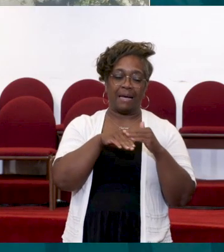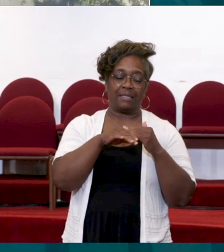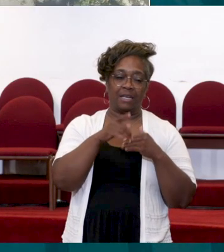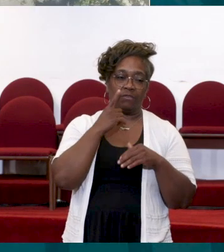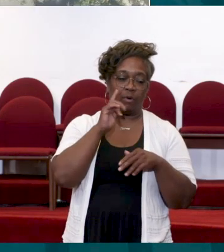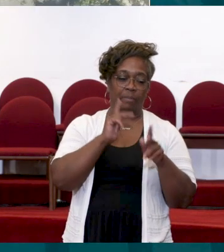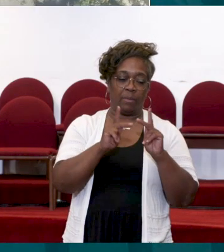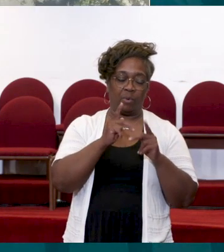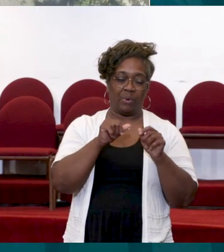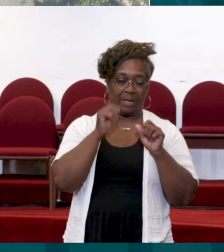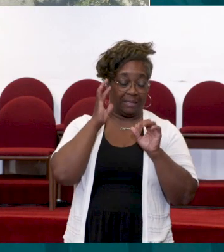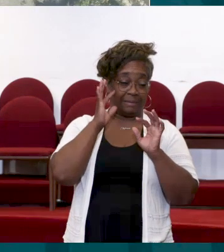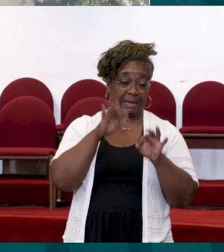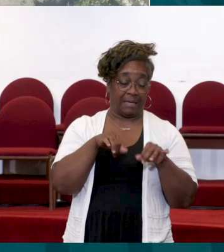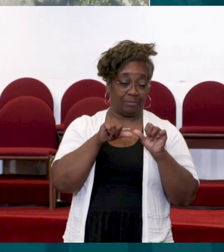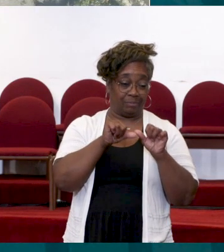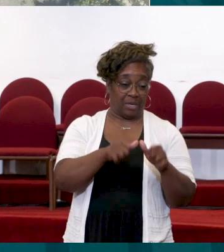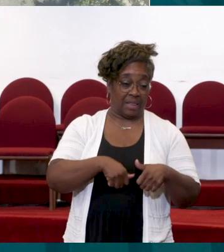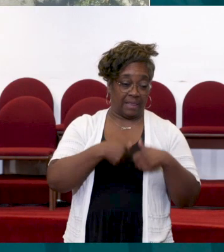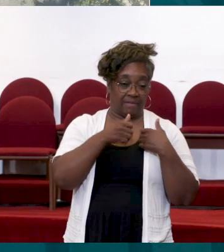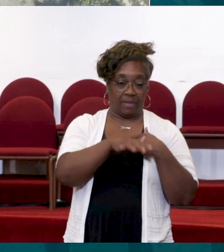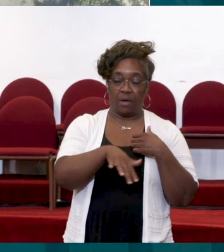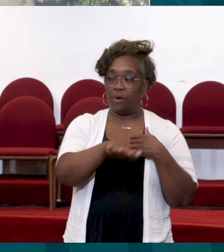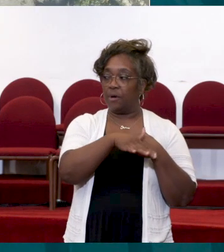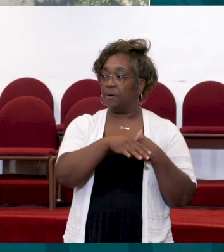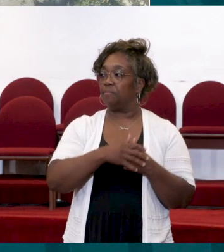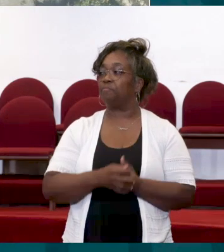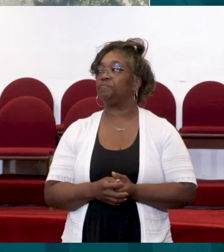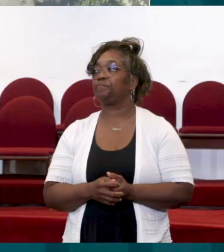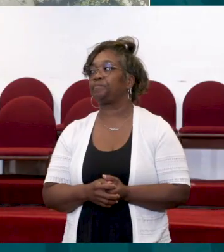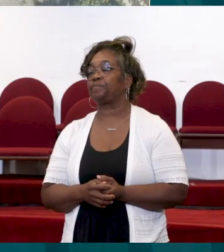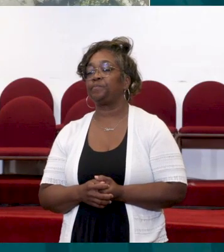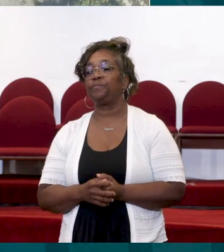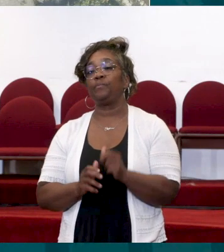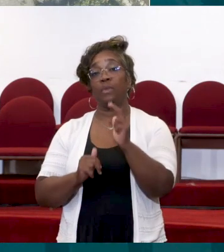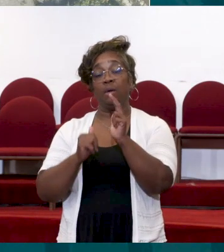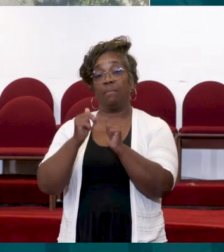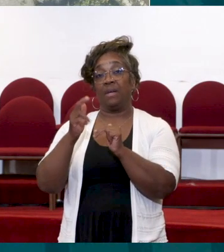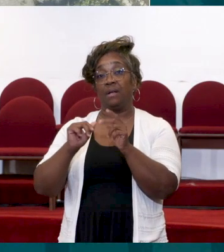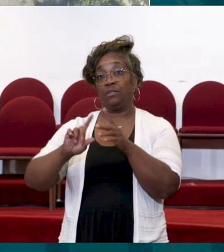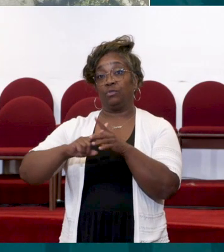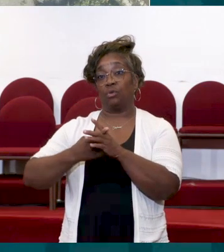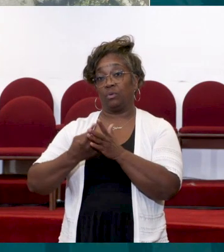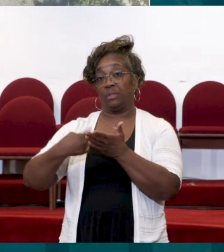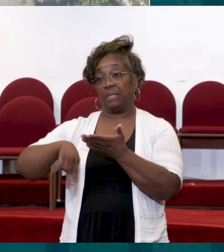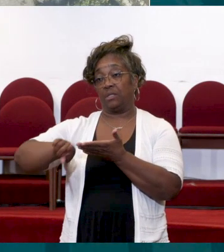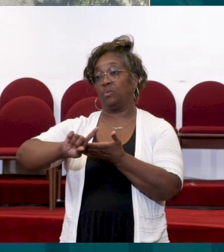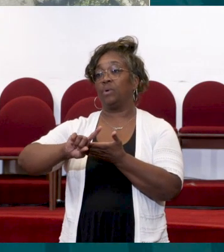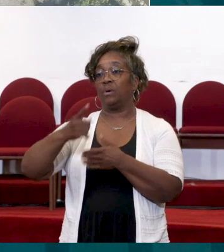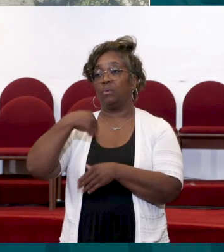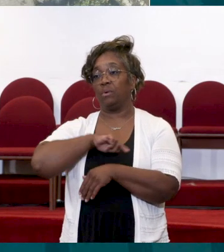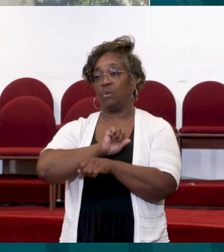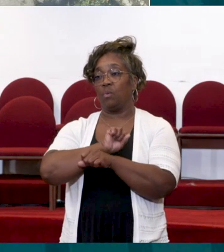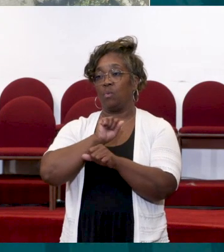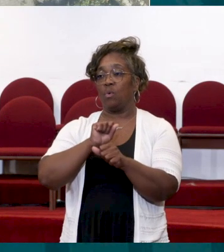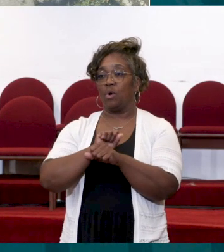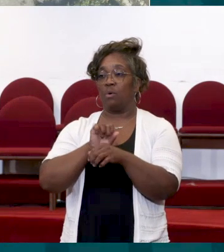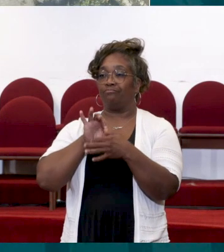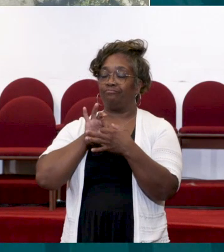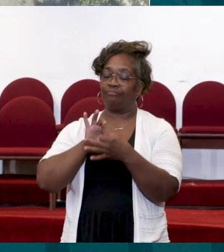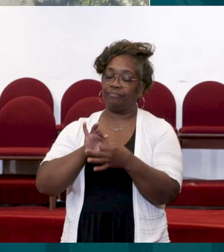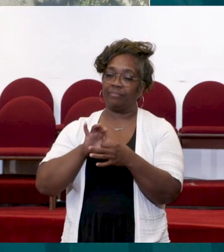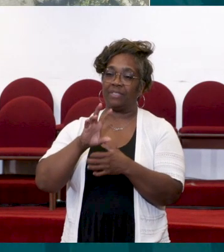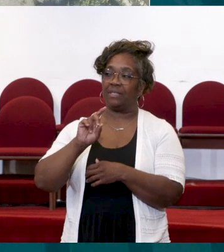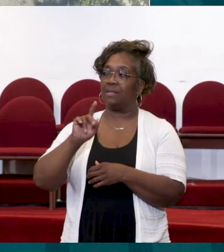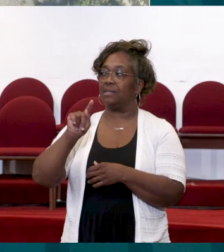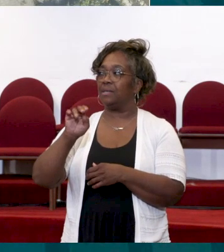slide. So for the maintenance of traffic plan, so once construction gets underway next week, we'll be working closely with DTE that as they're putting the